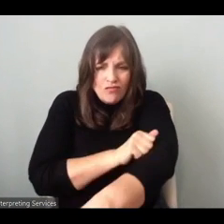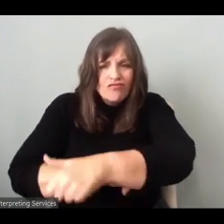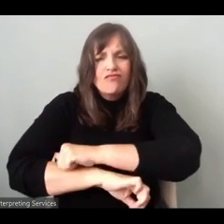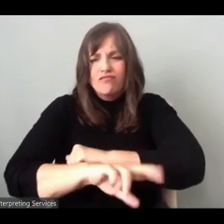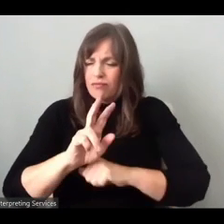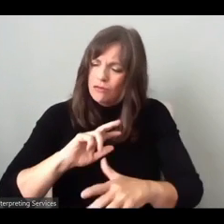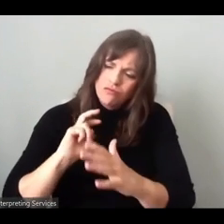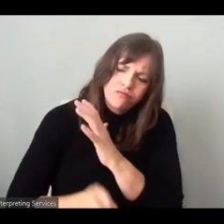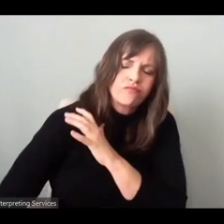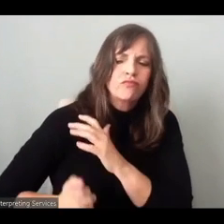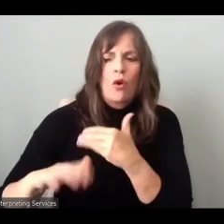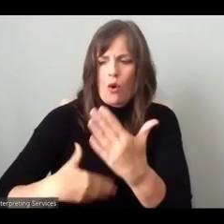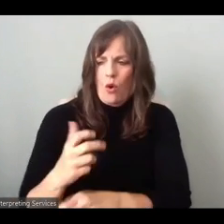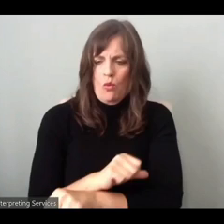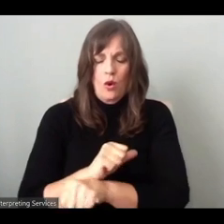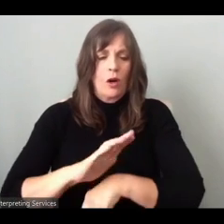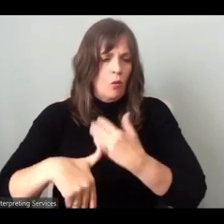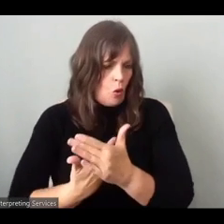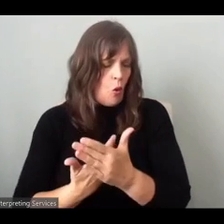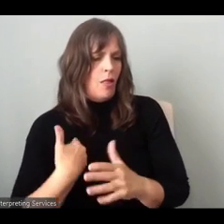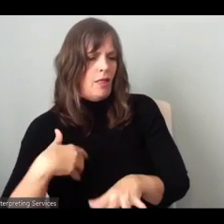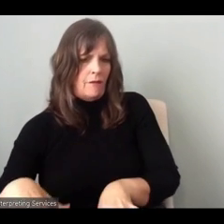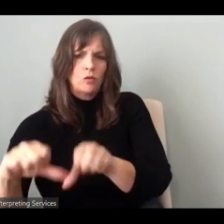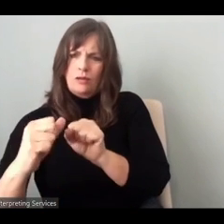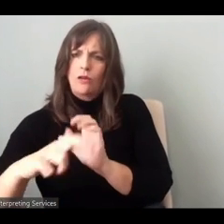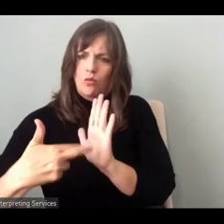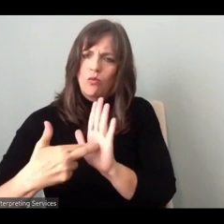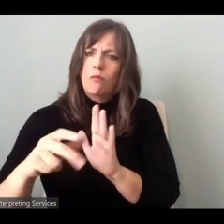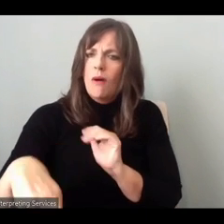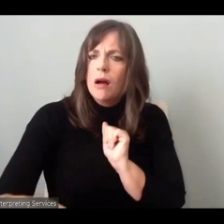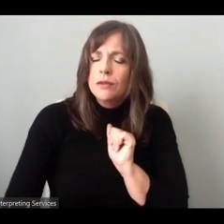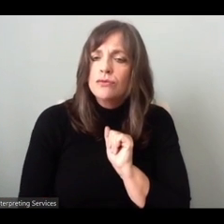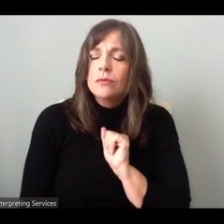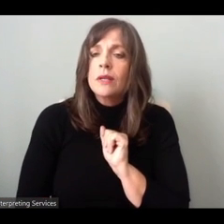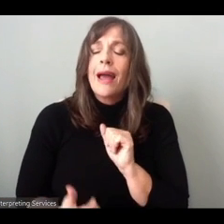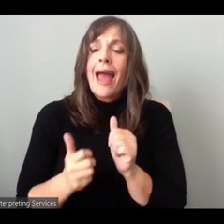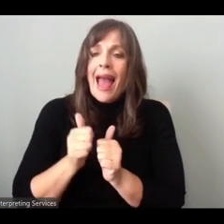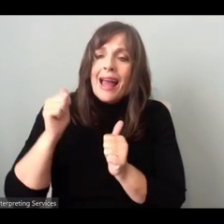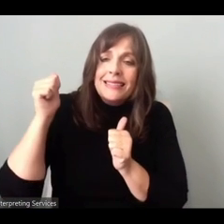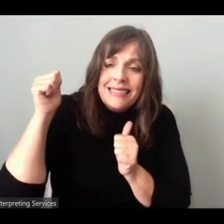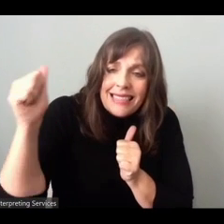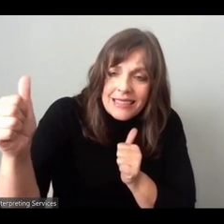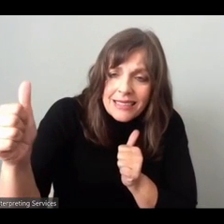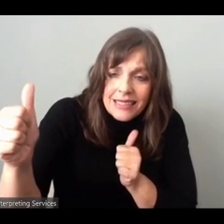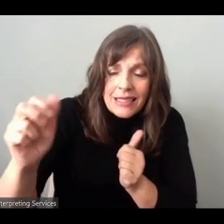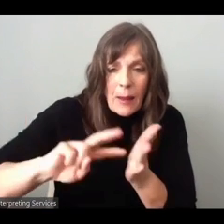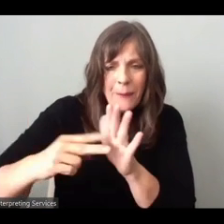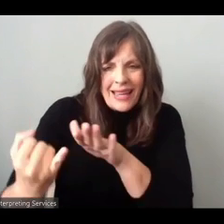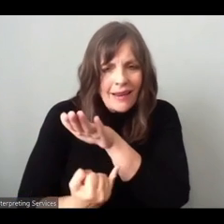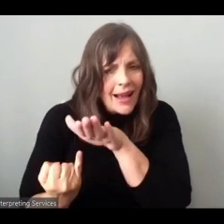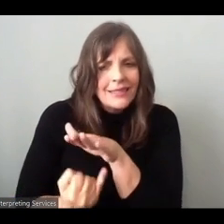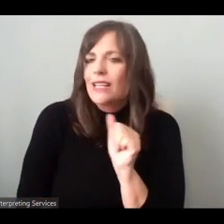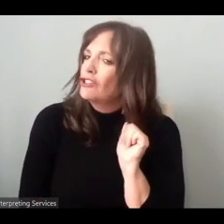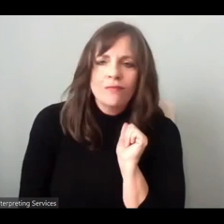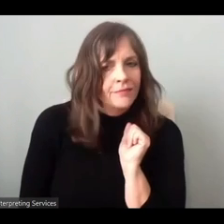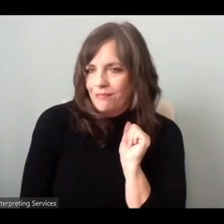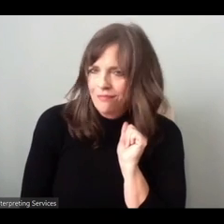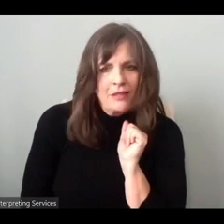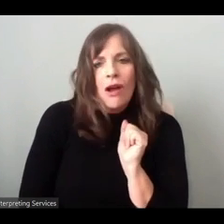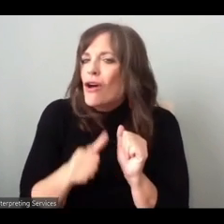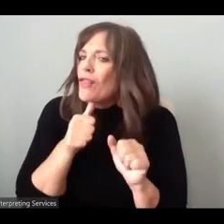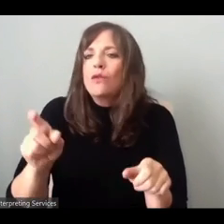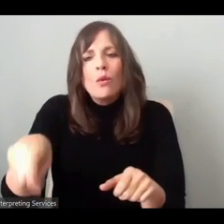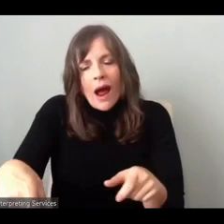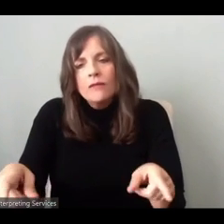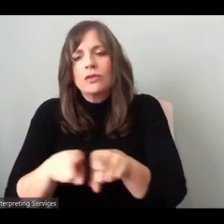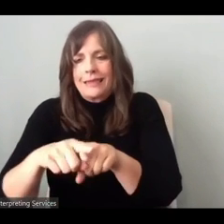this. And the last thing is just that distance doesn't equal isolation. They don't have to be the same thing. We need to